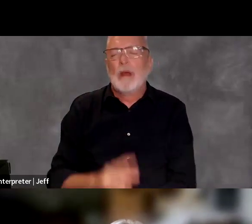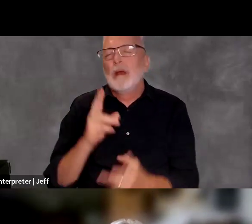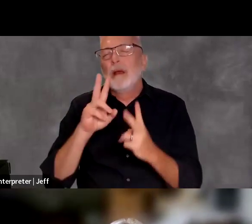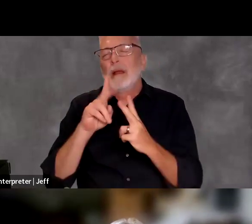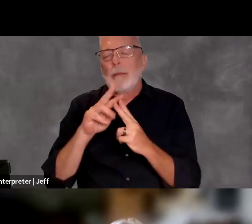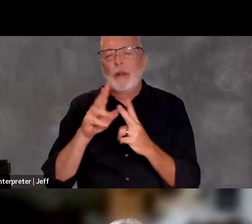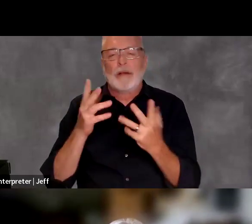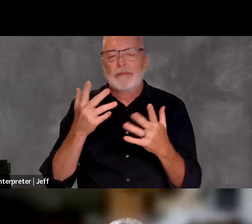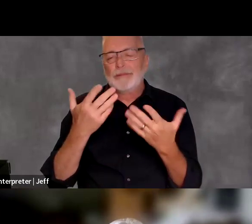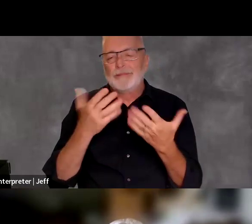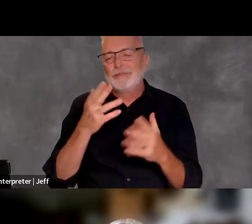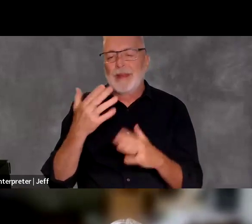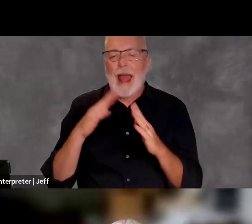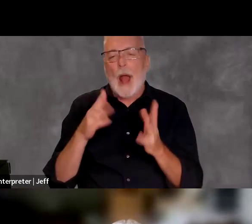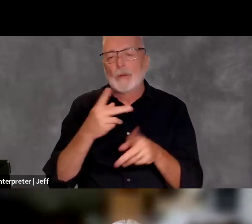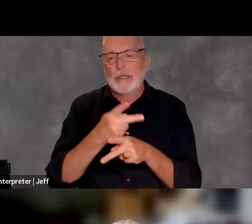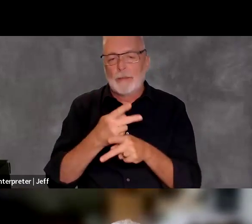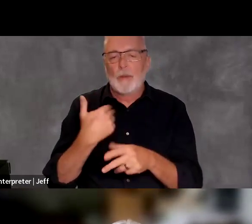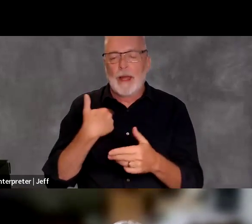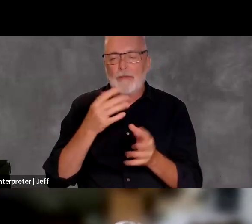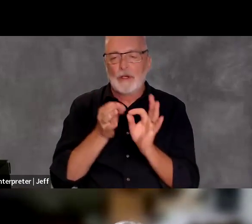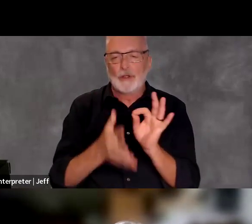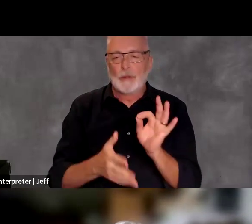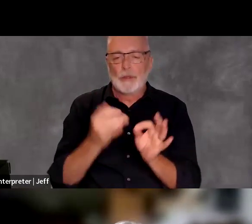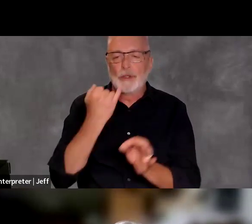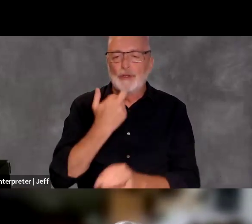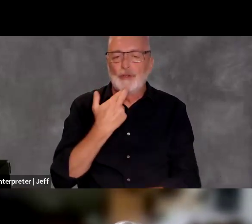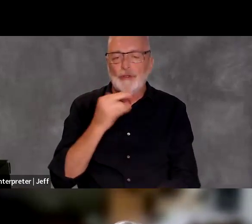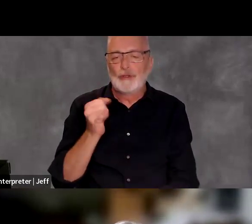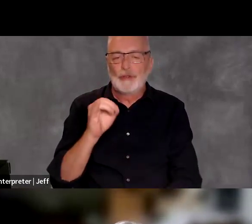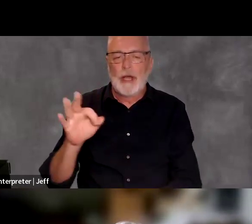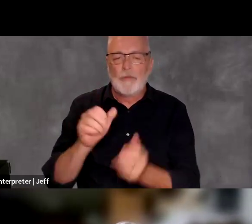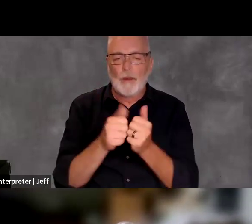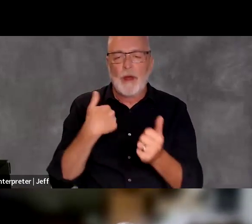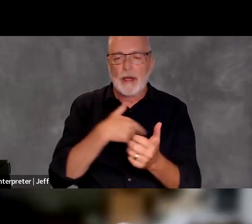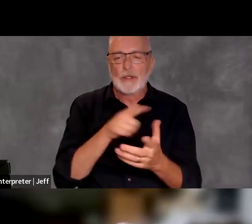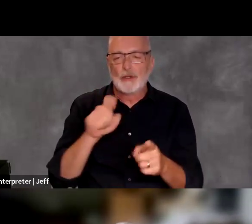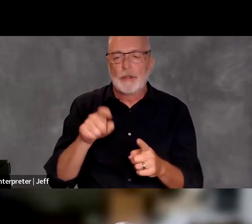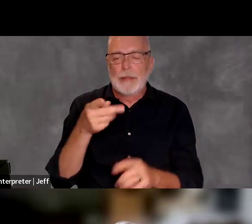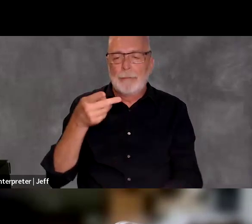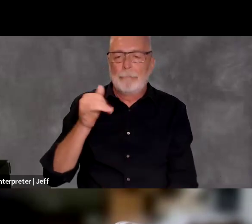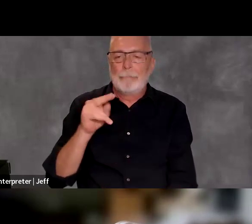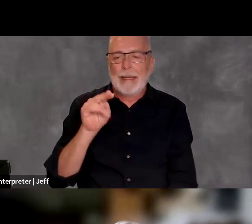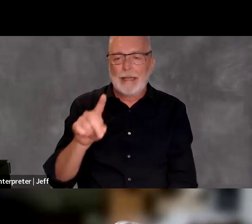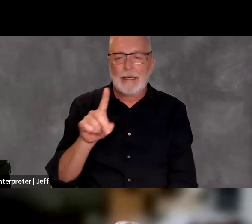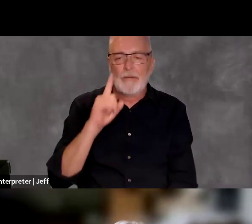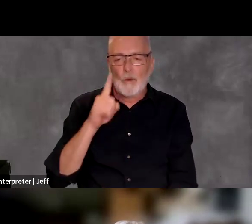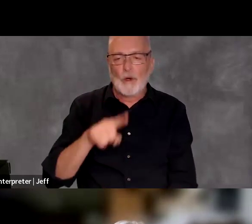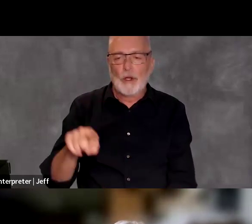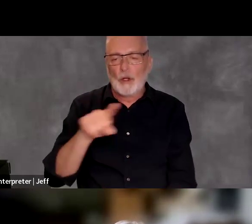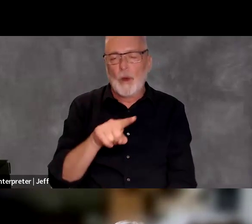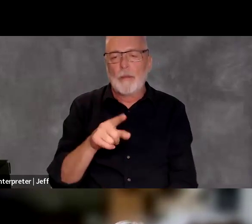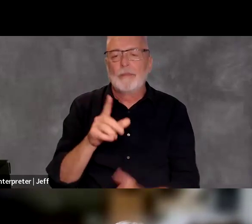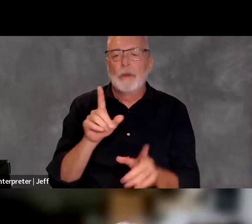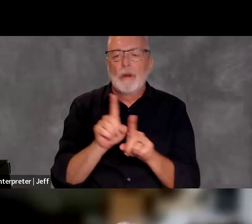of housekeeping things. There is an interpreter, Jeff, with us today, who should be pinned for you. We also have a